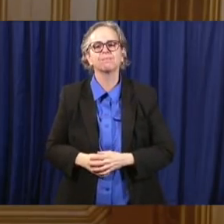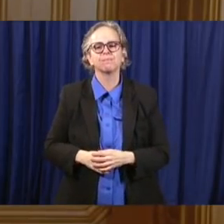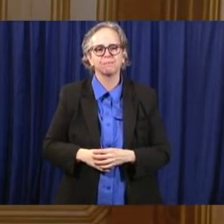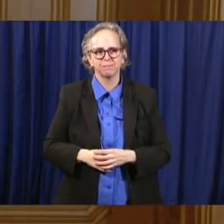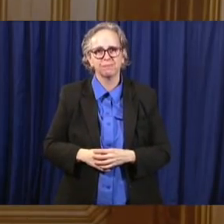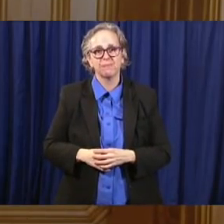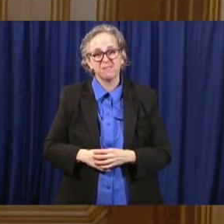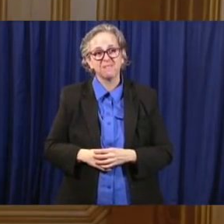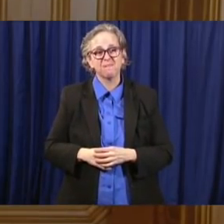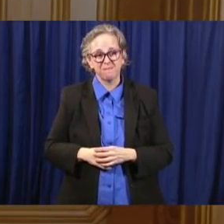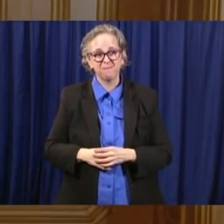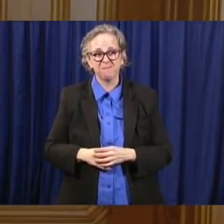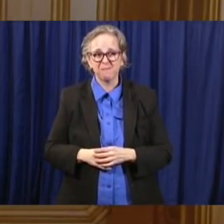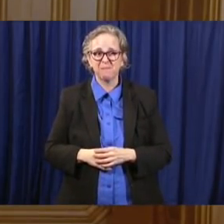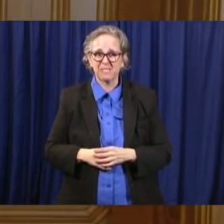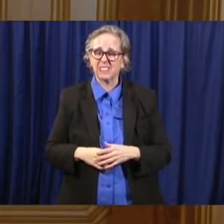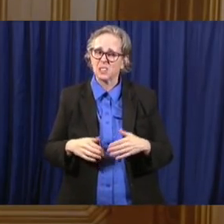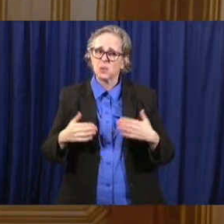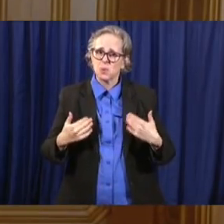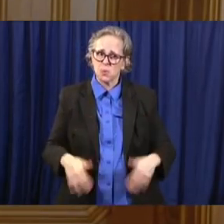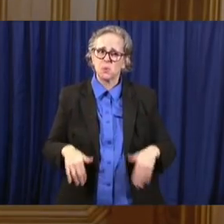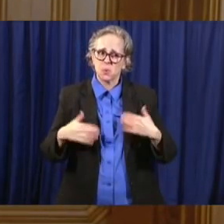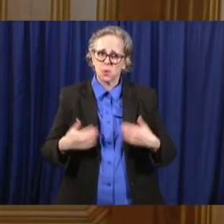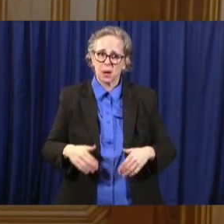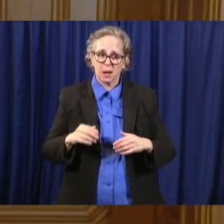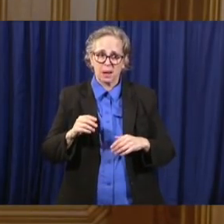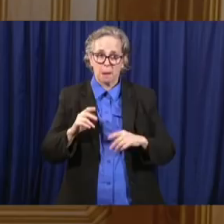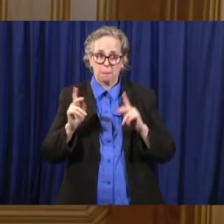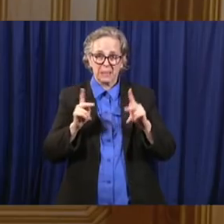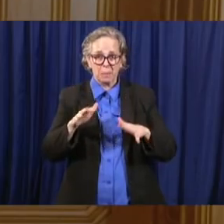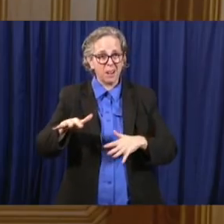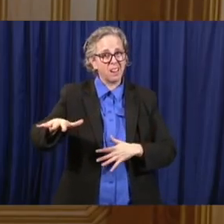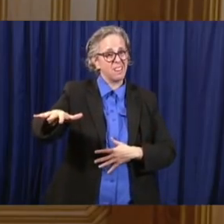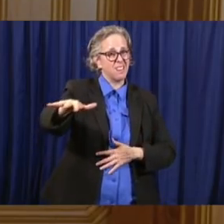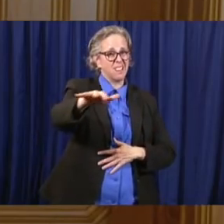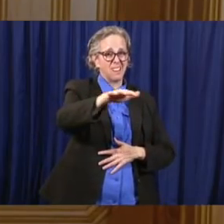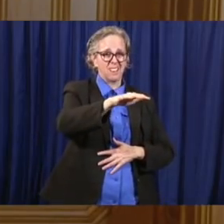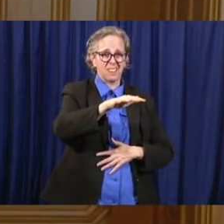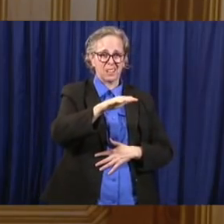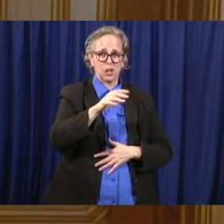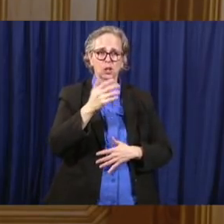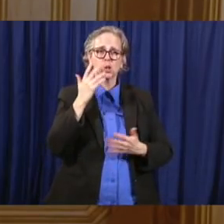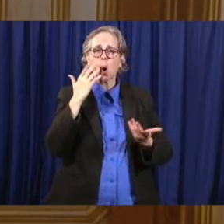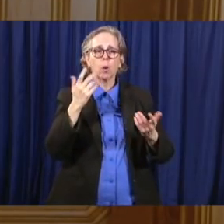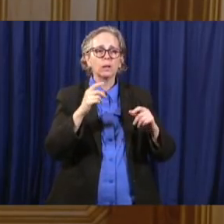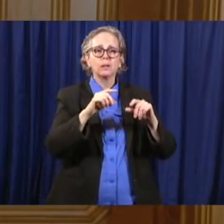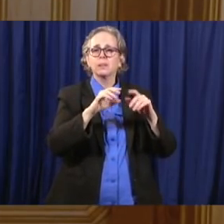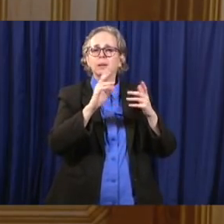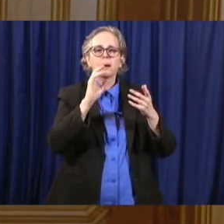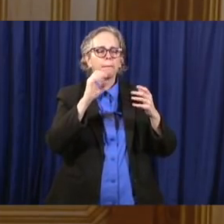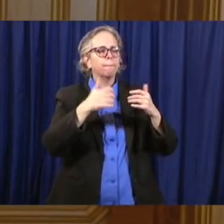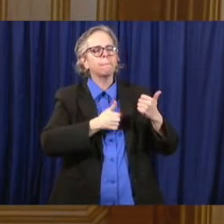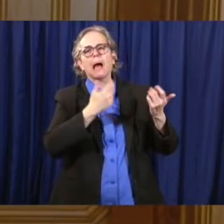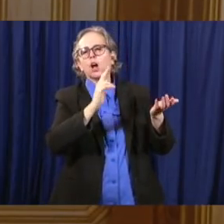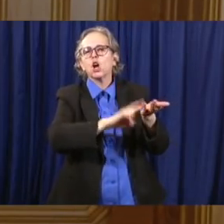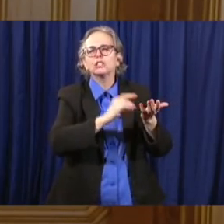and large, people living in congregate settings, nursing